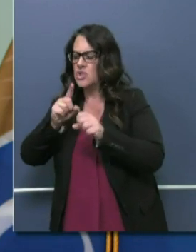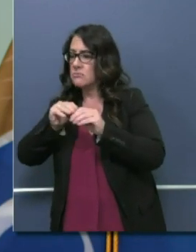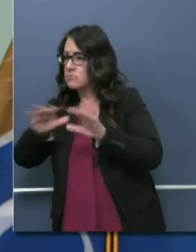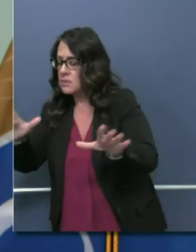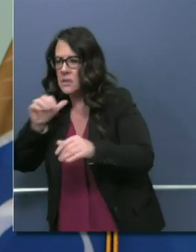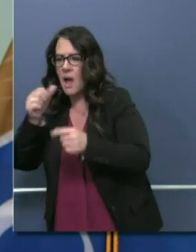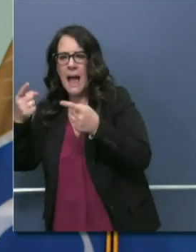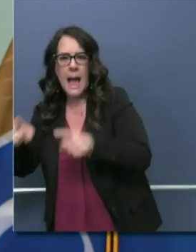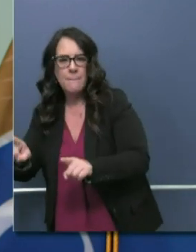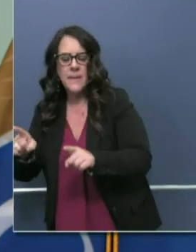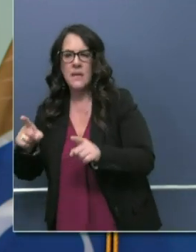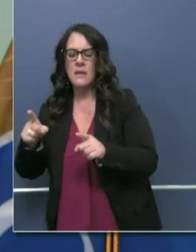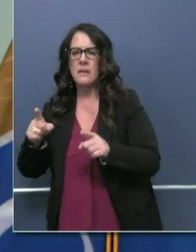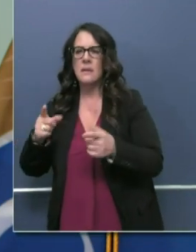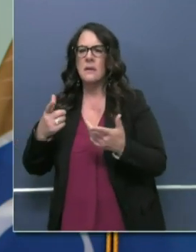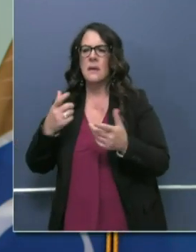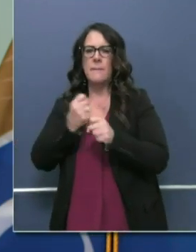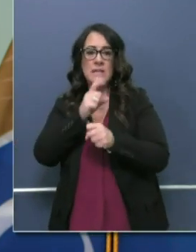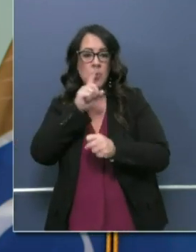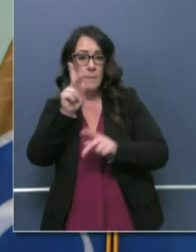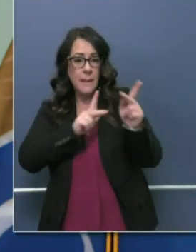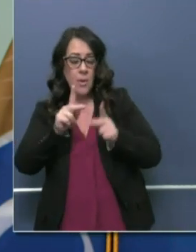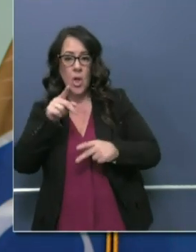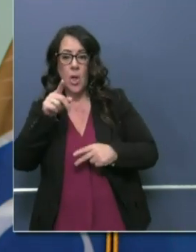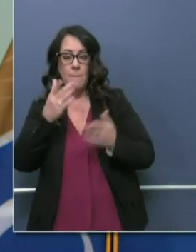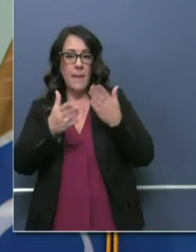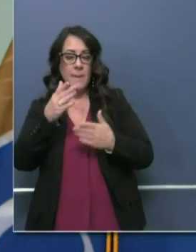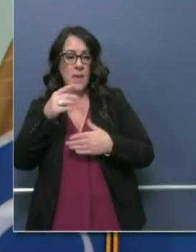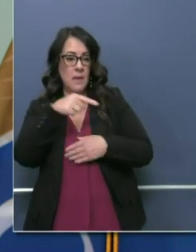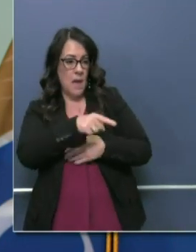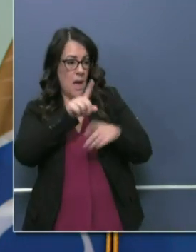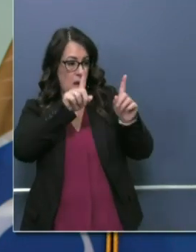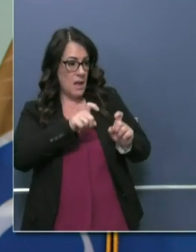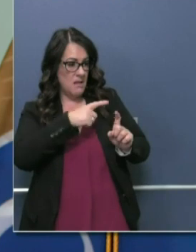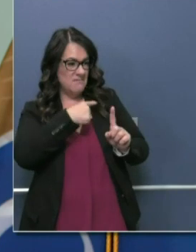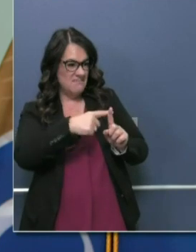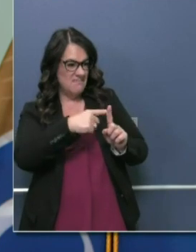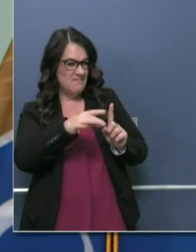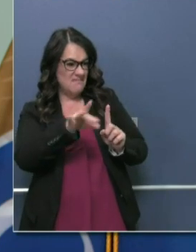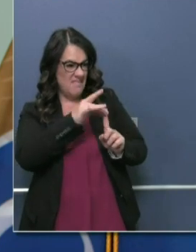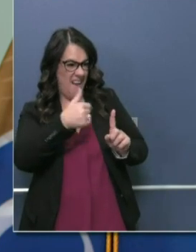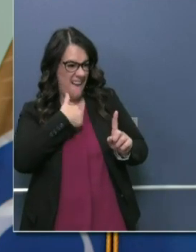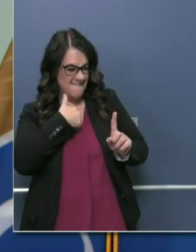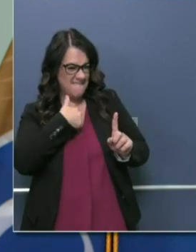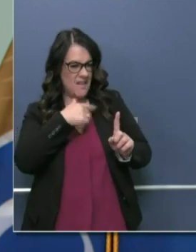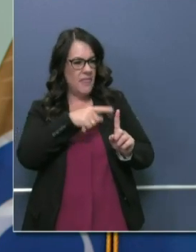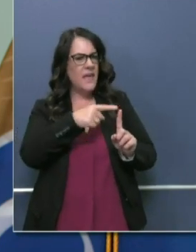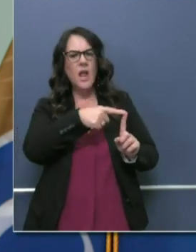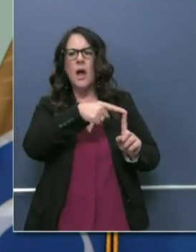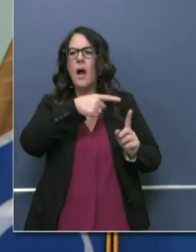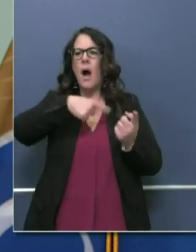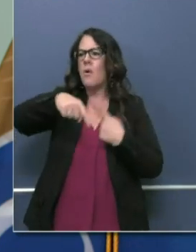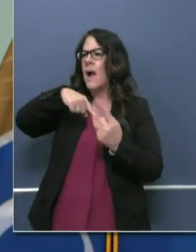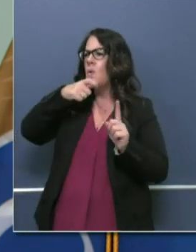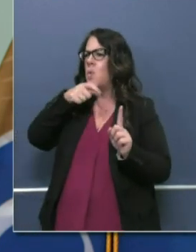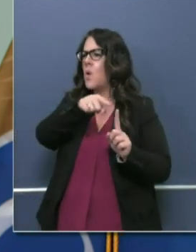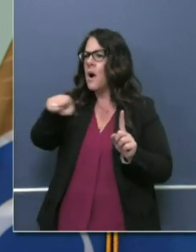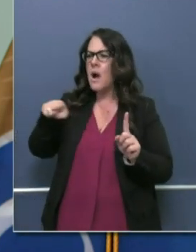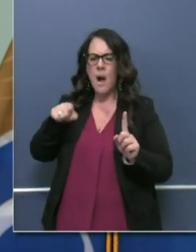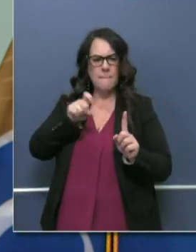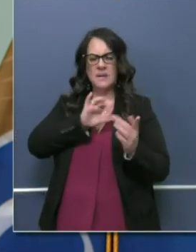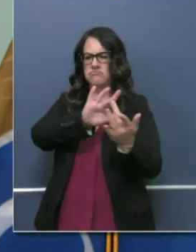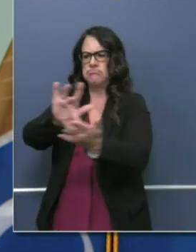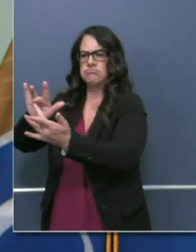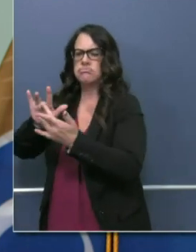isolate individuals that may have been in contact with COVID-19, we will have to make modifications anew. And so this is a